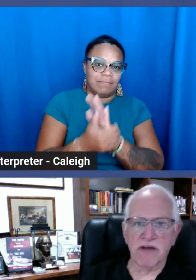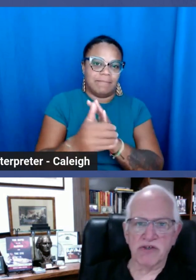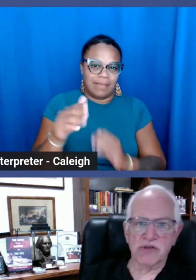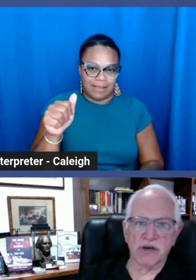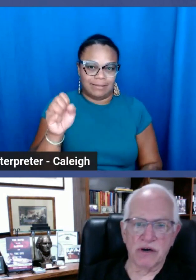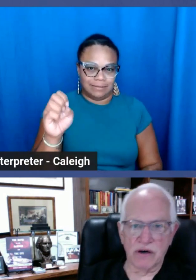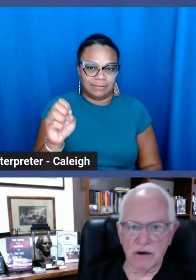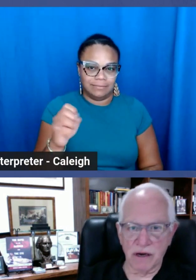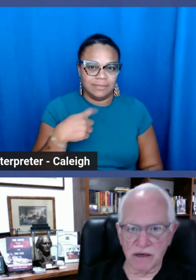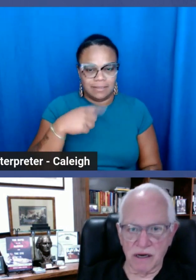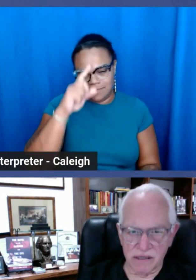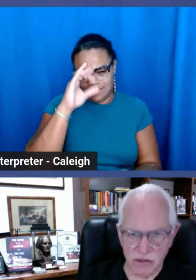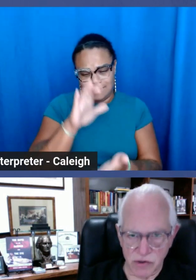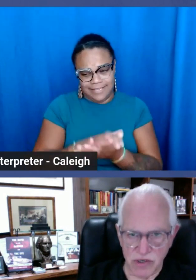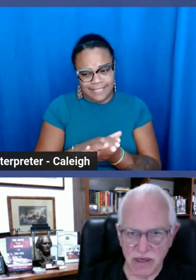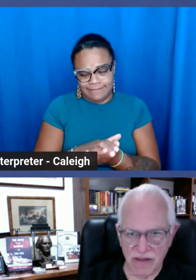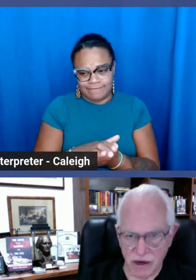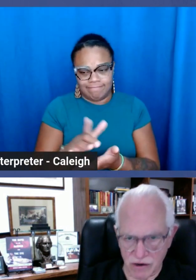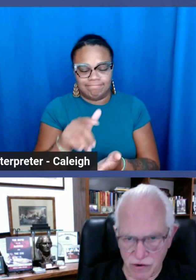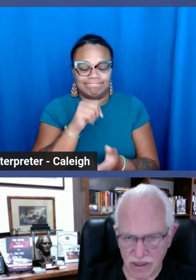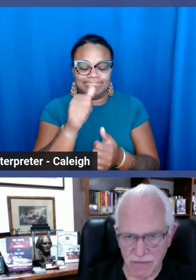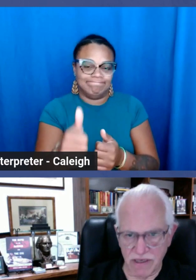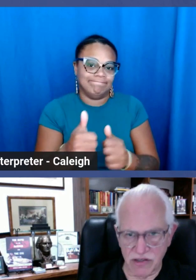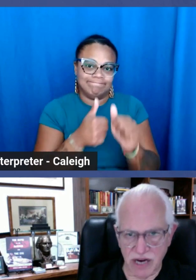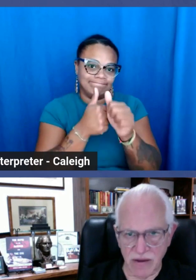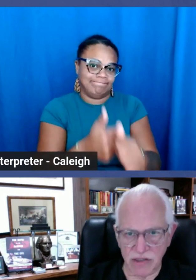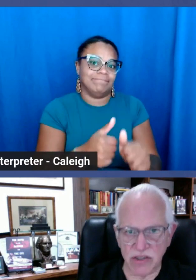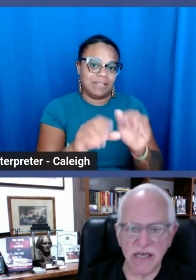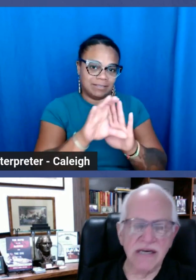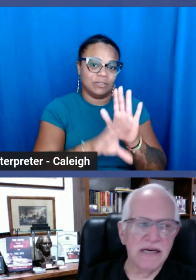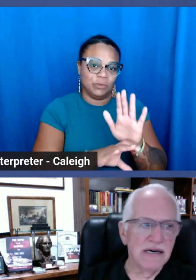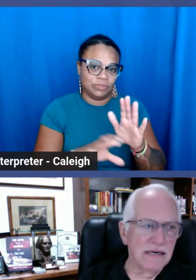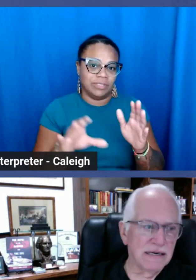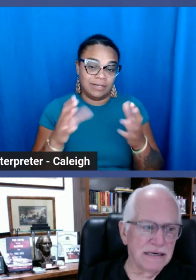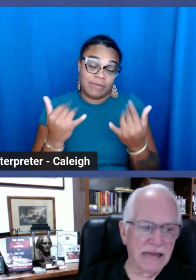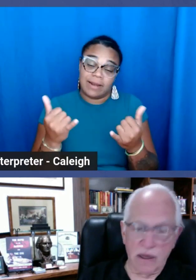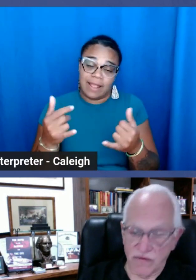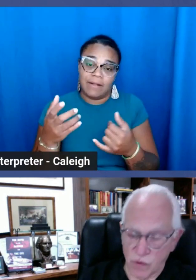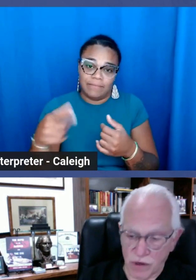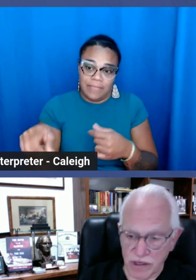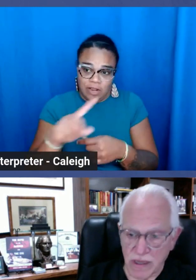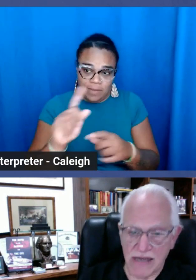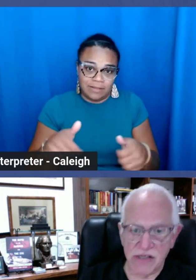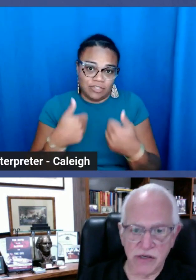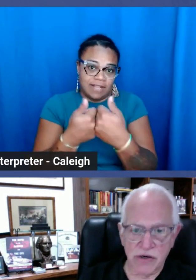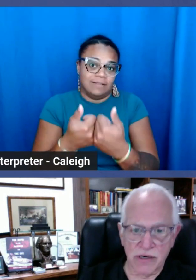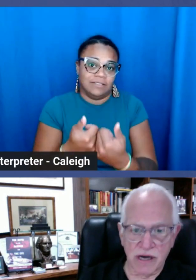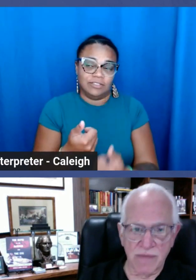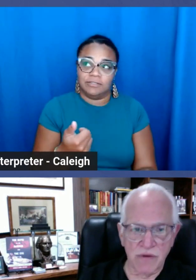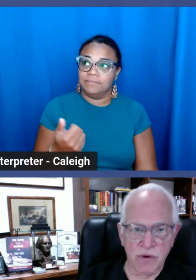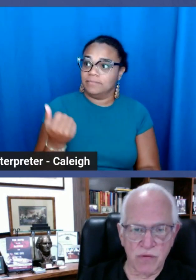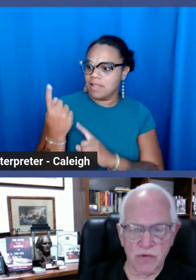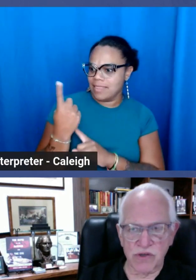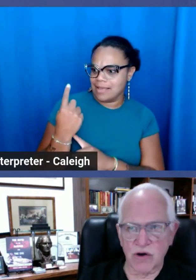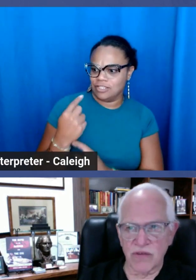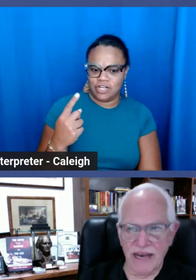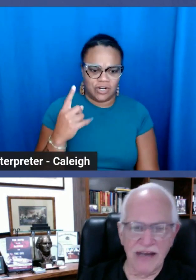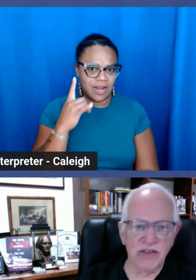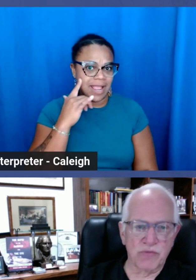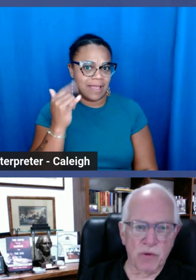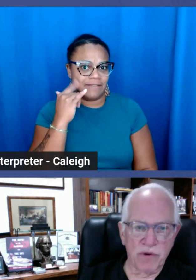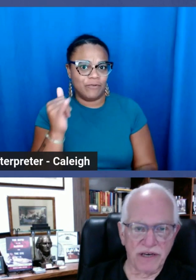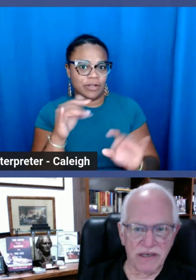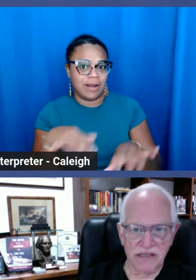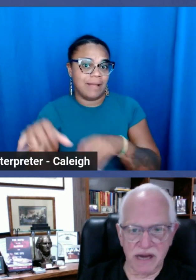these measures are unconstitutional and they are currently being challenged. California last year adopted what was called the